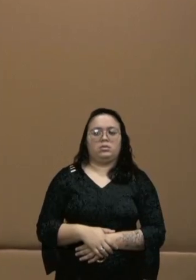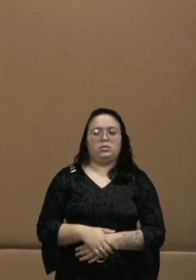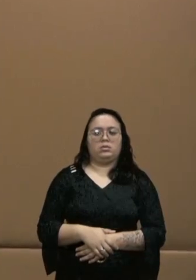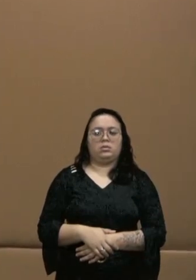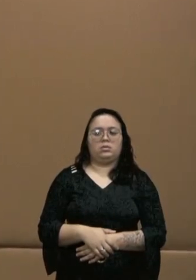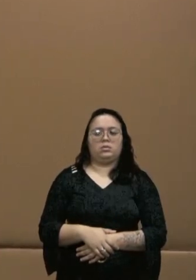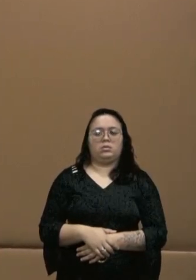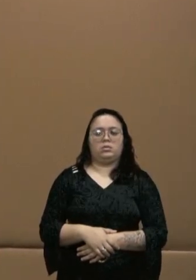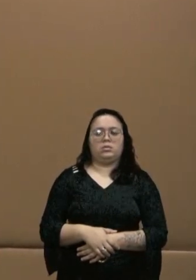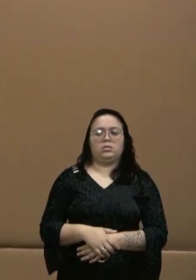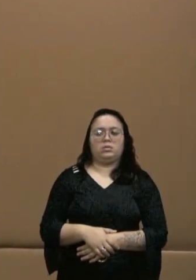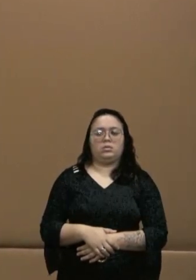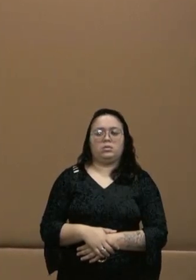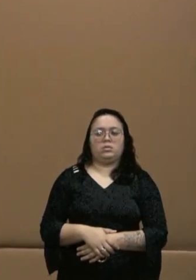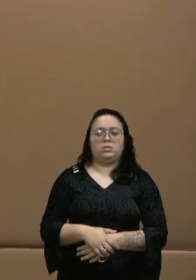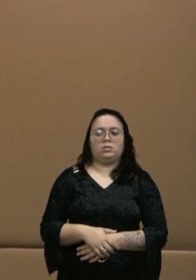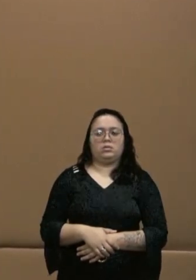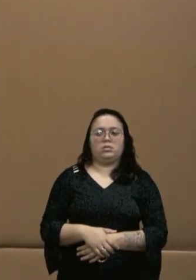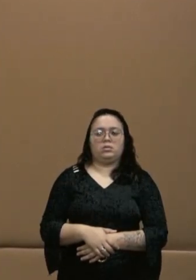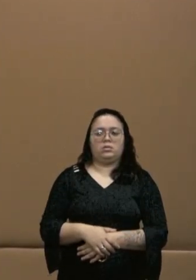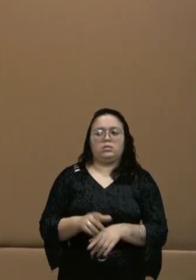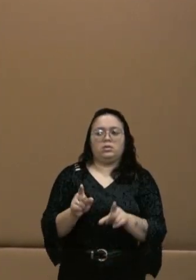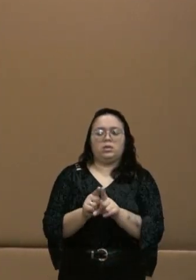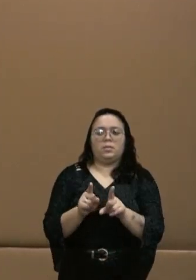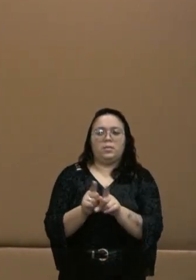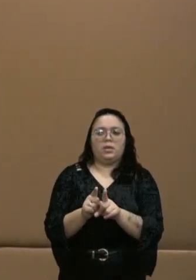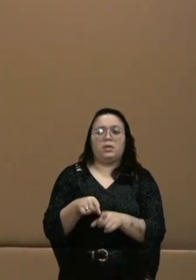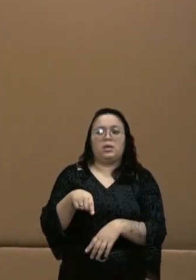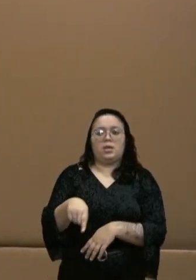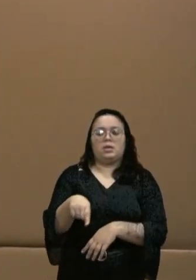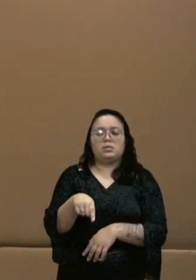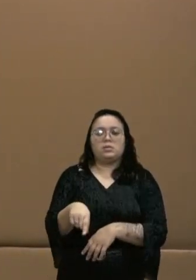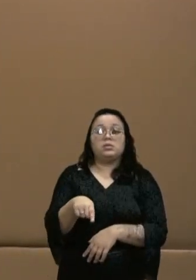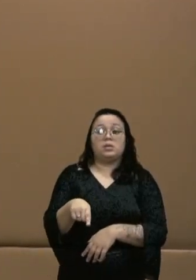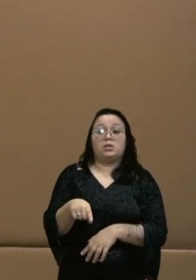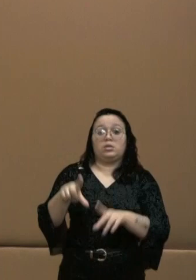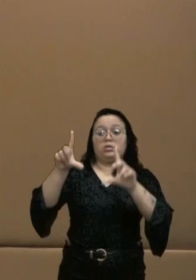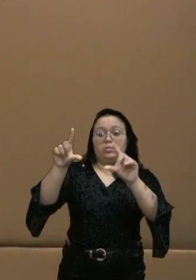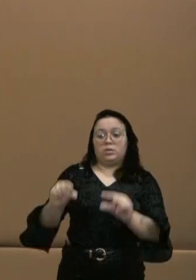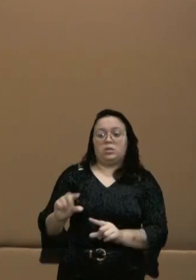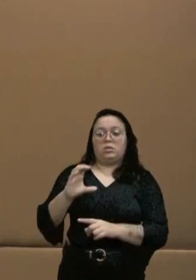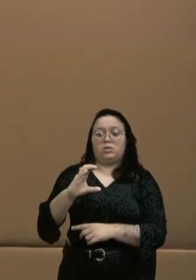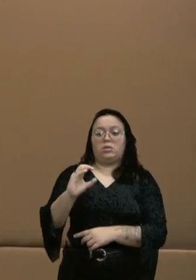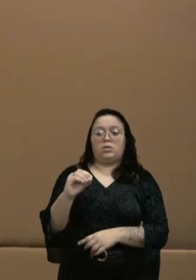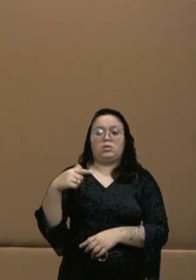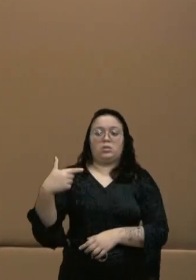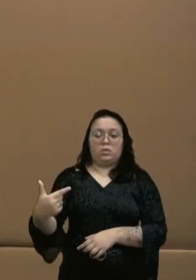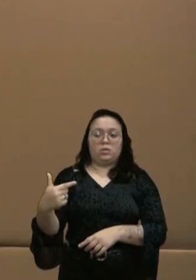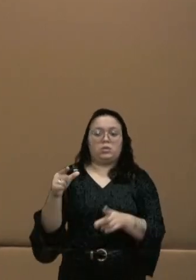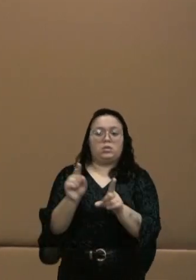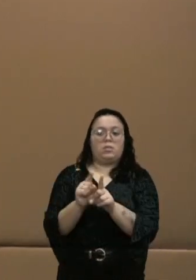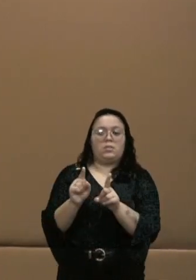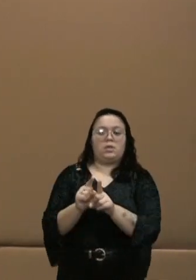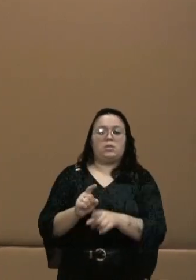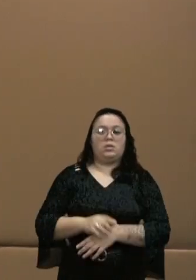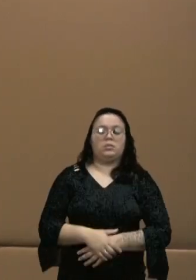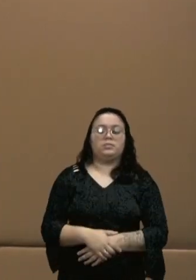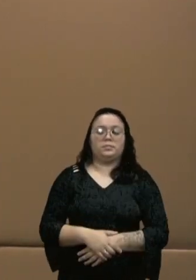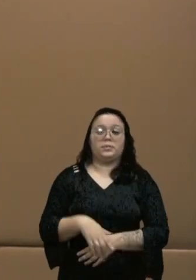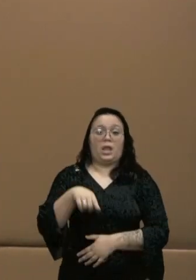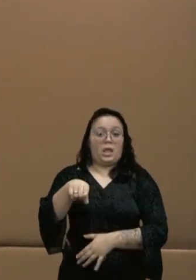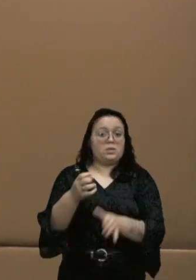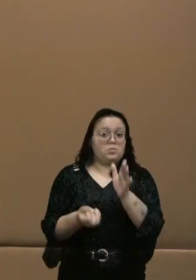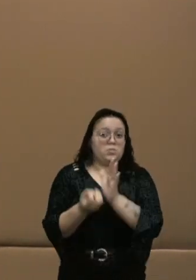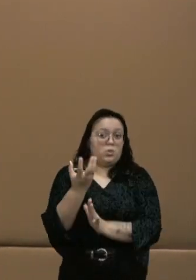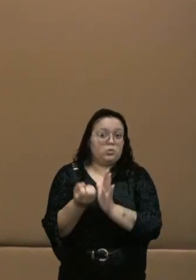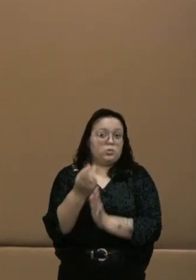we can use green hydrogen for decarbonization here in Brazil and to